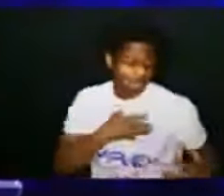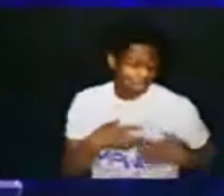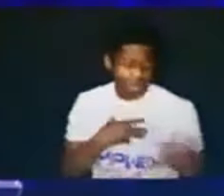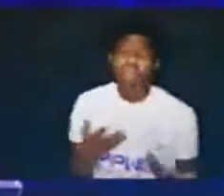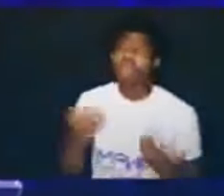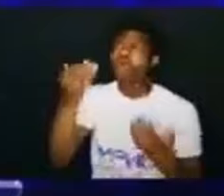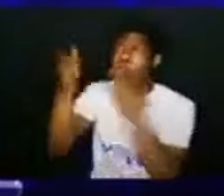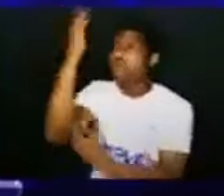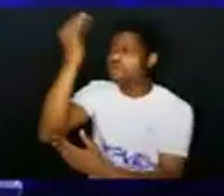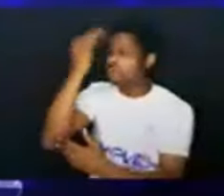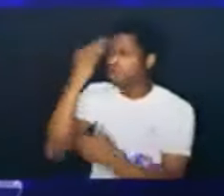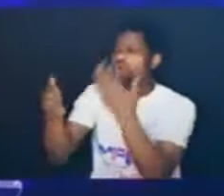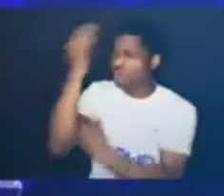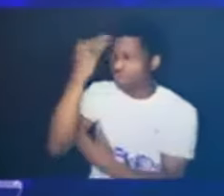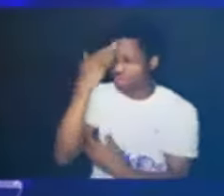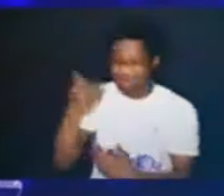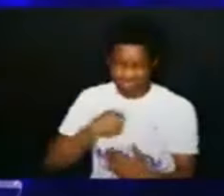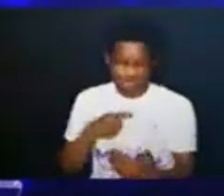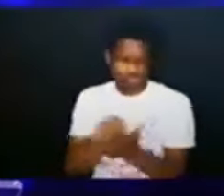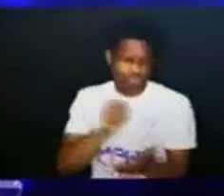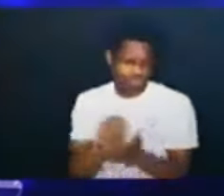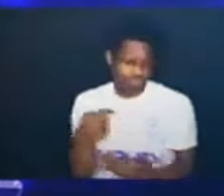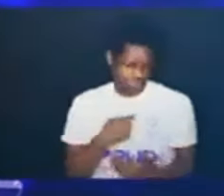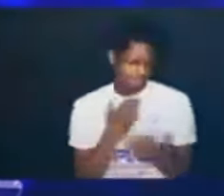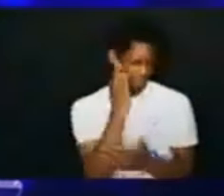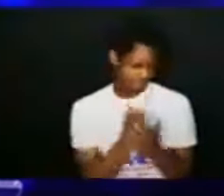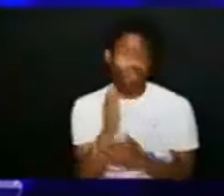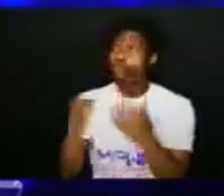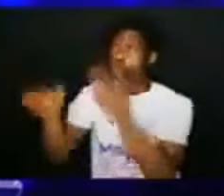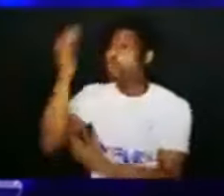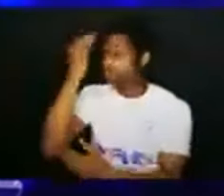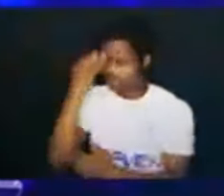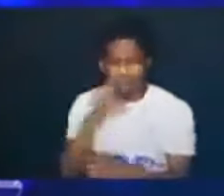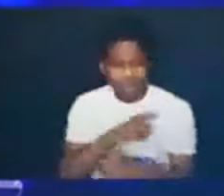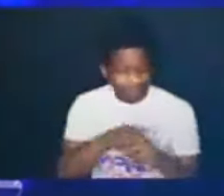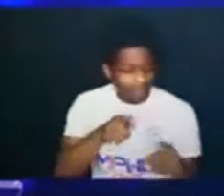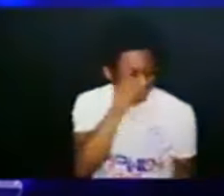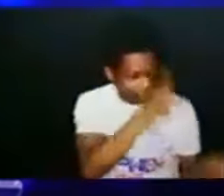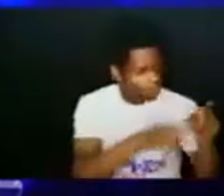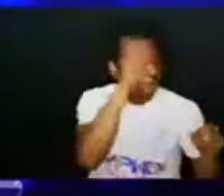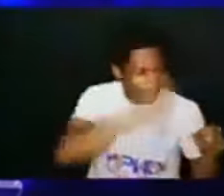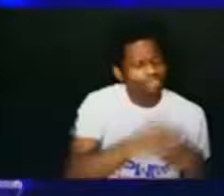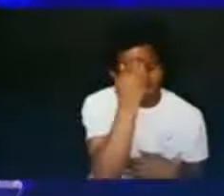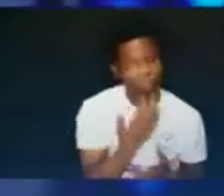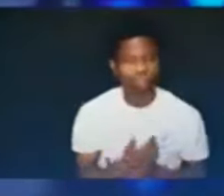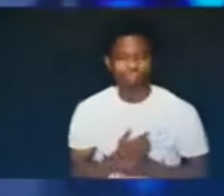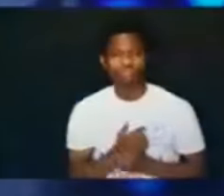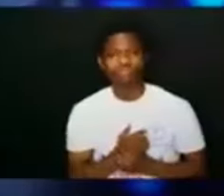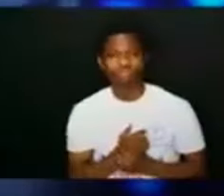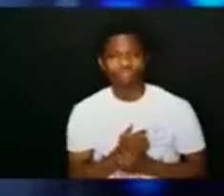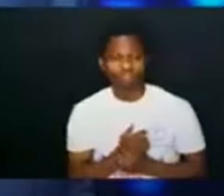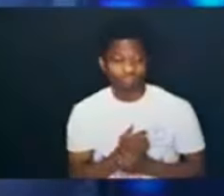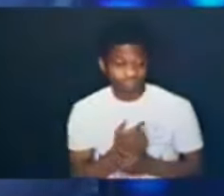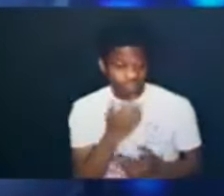also know. See, carry yourself like that even before man, they can exonerate you from certain things. To de bia nipa